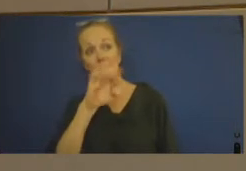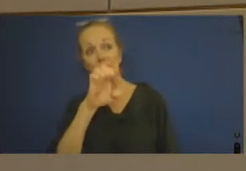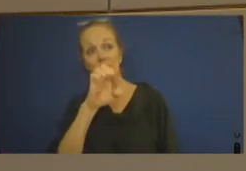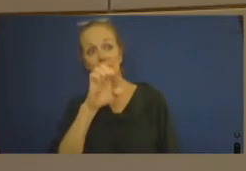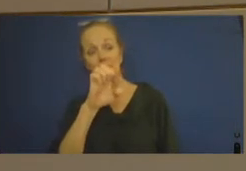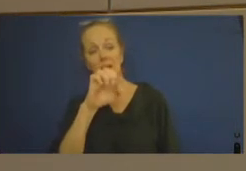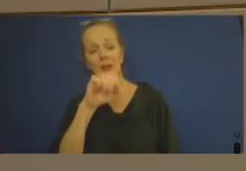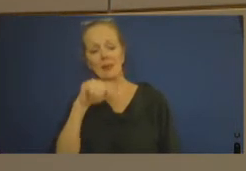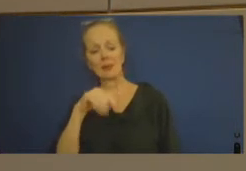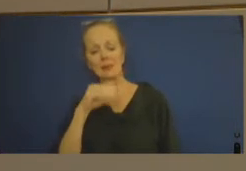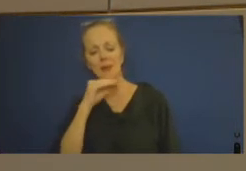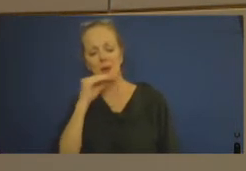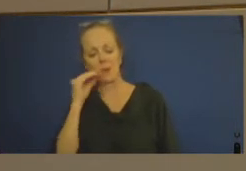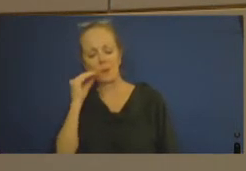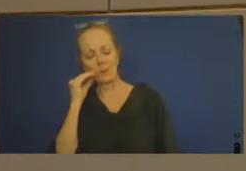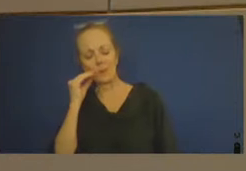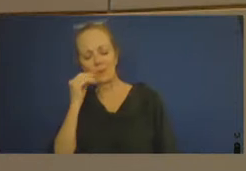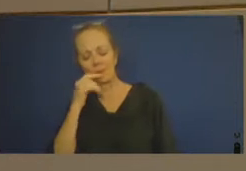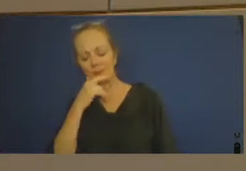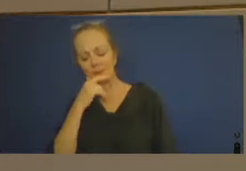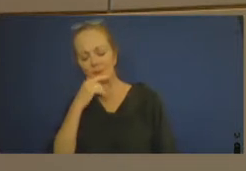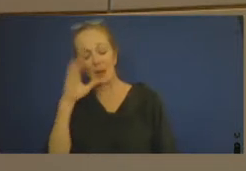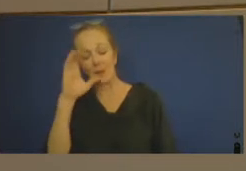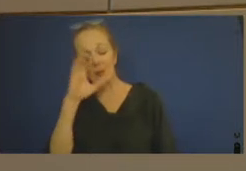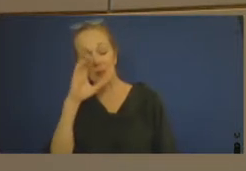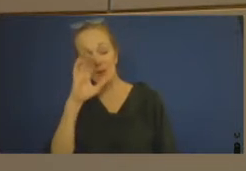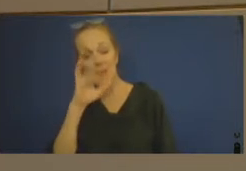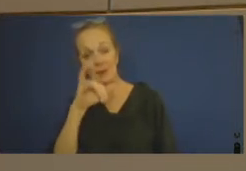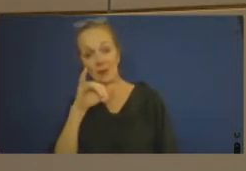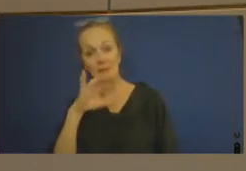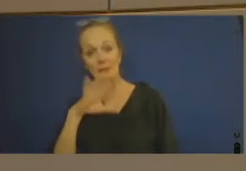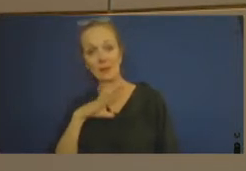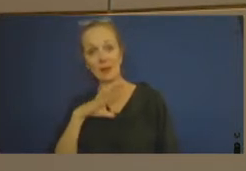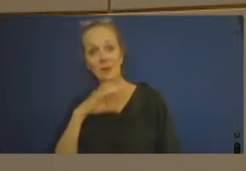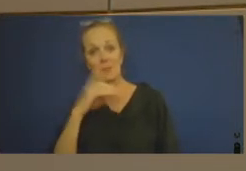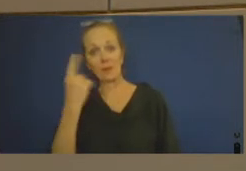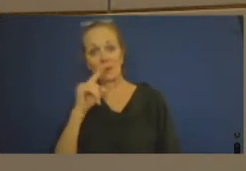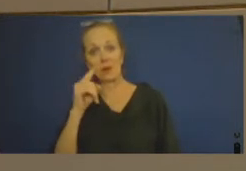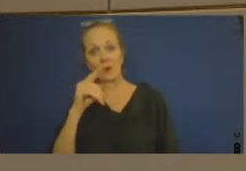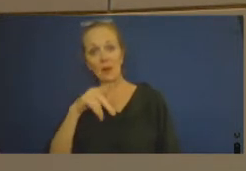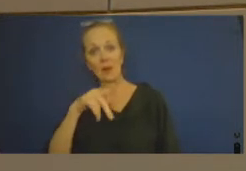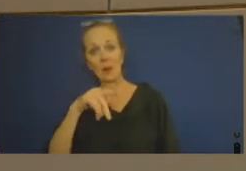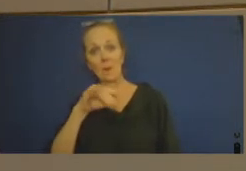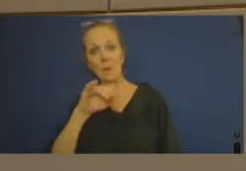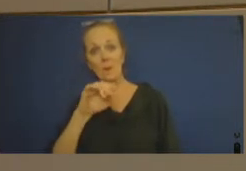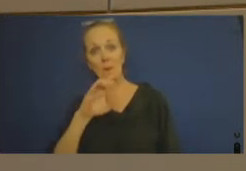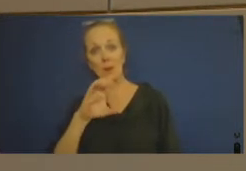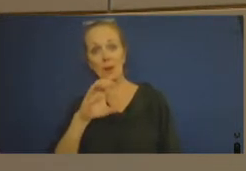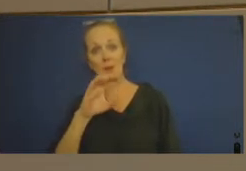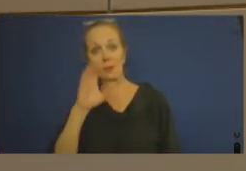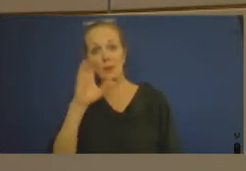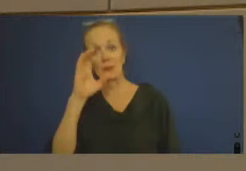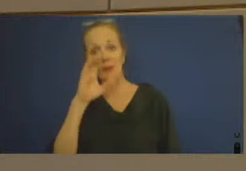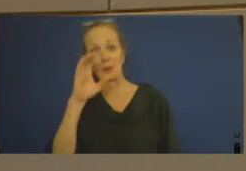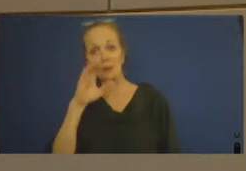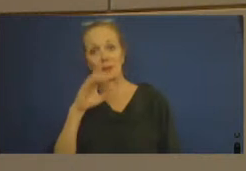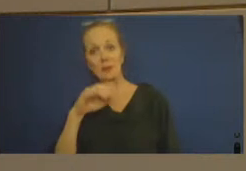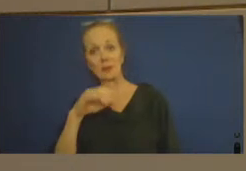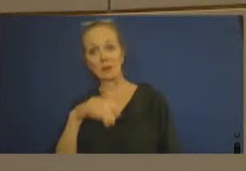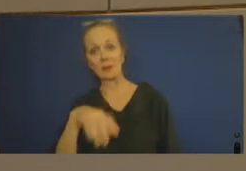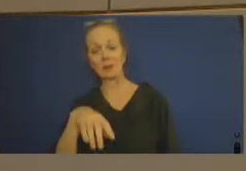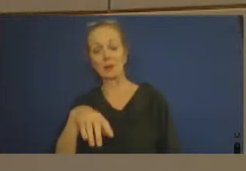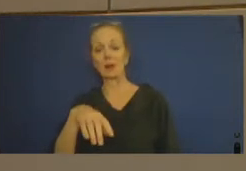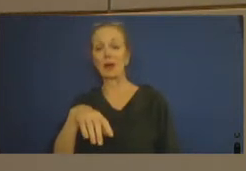home. But if you're looking for that, that's fine. But I think for the public, we do need to take a look at maybe putting the notice in the